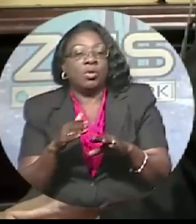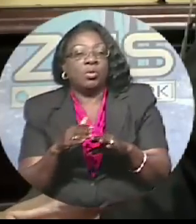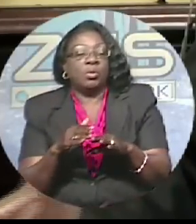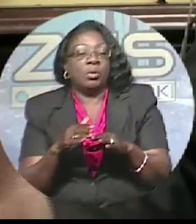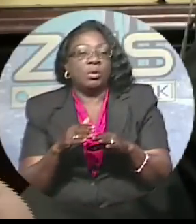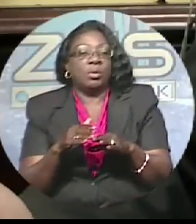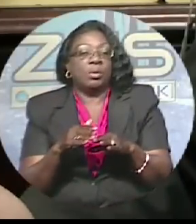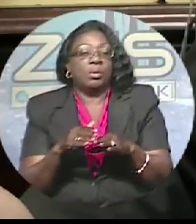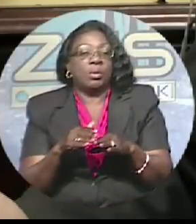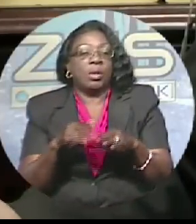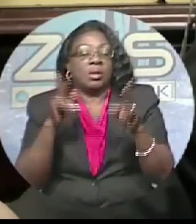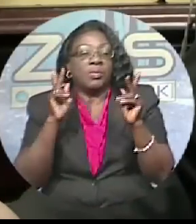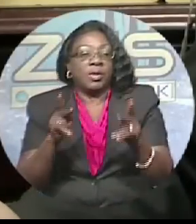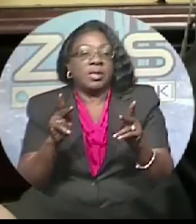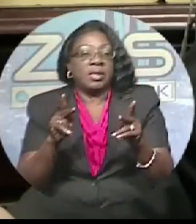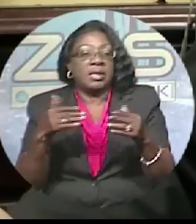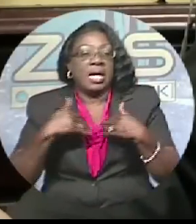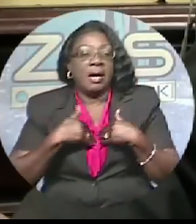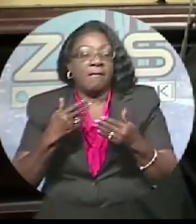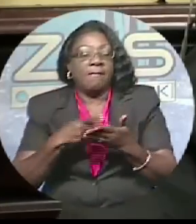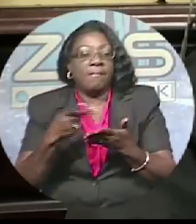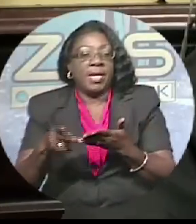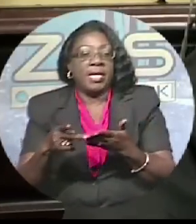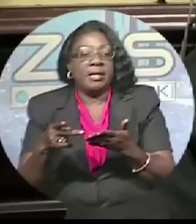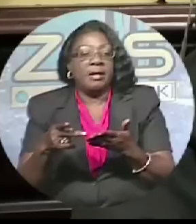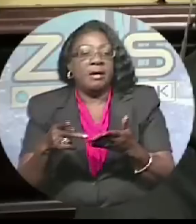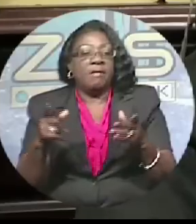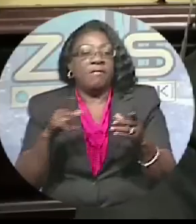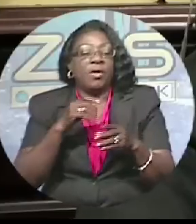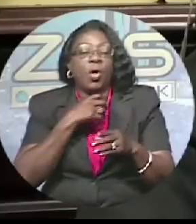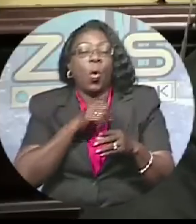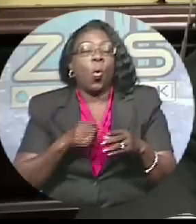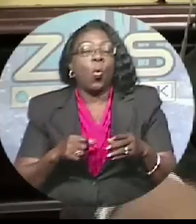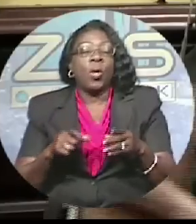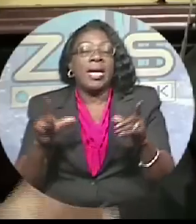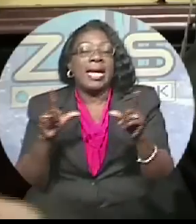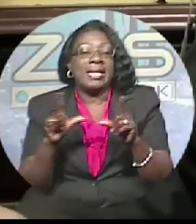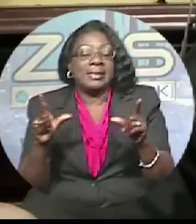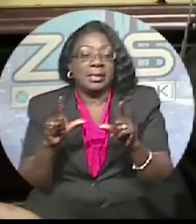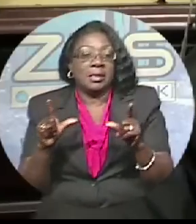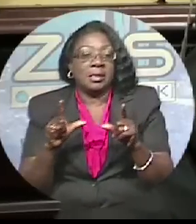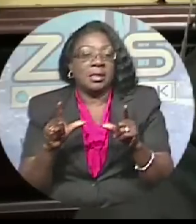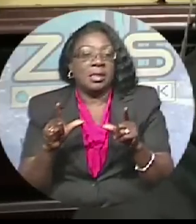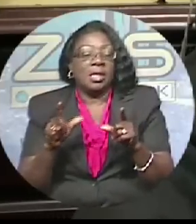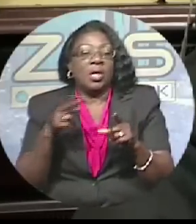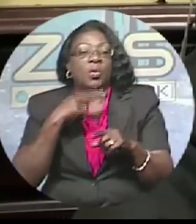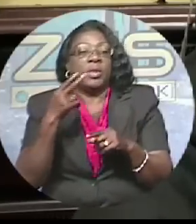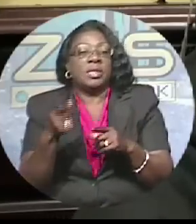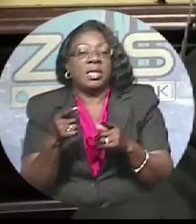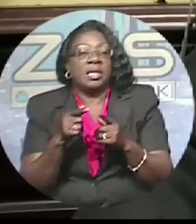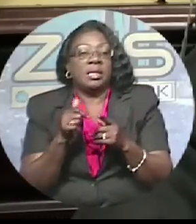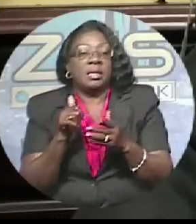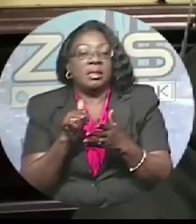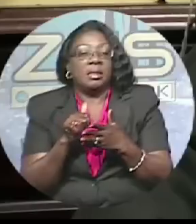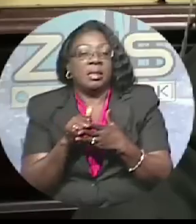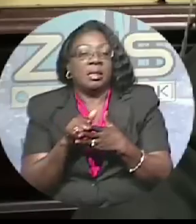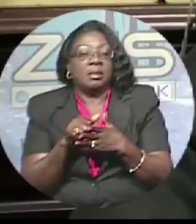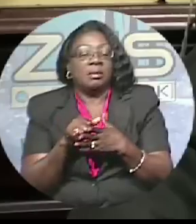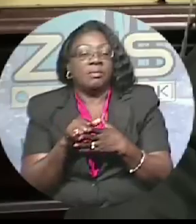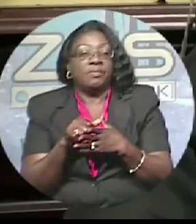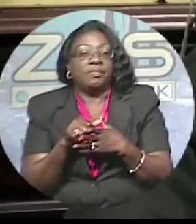scale because persons are paid for those old driver's licenses. So as they become